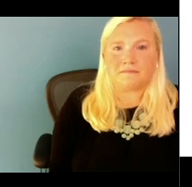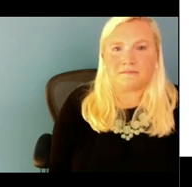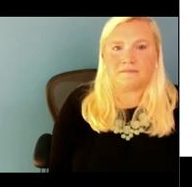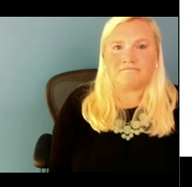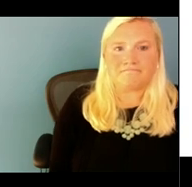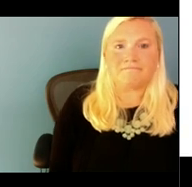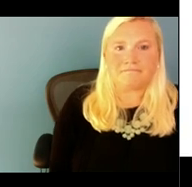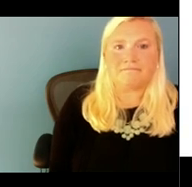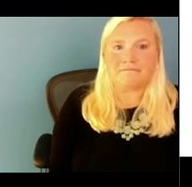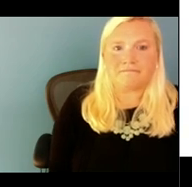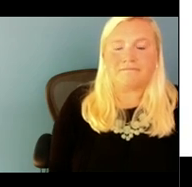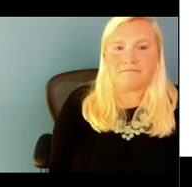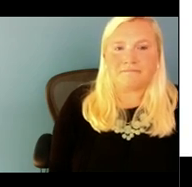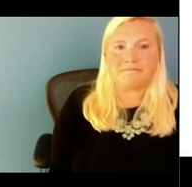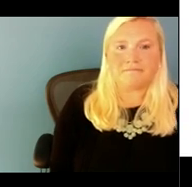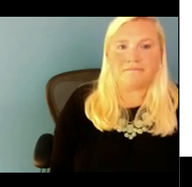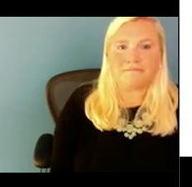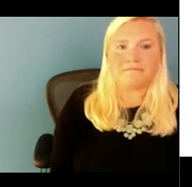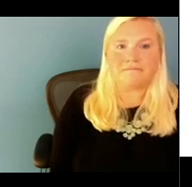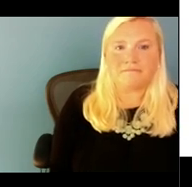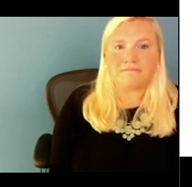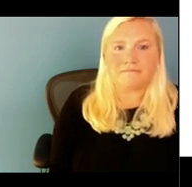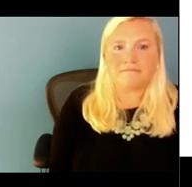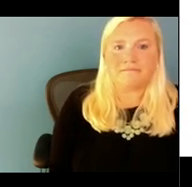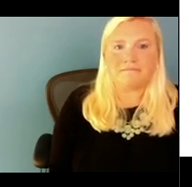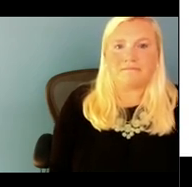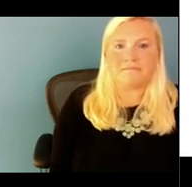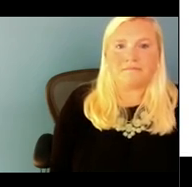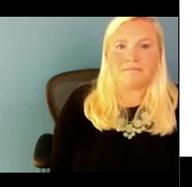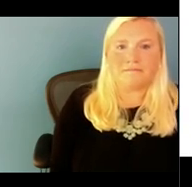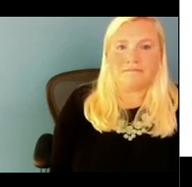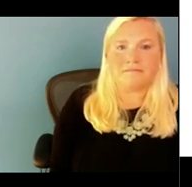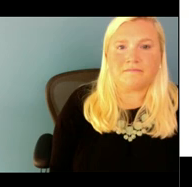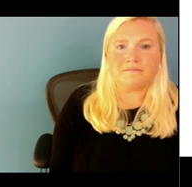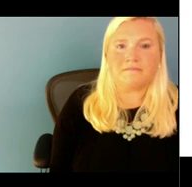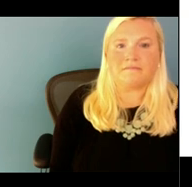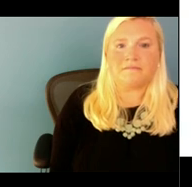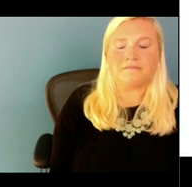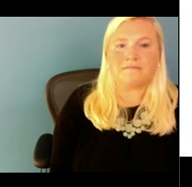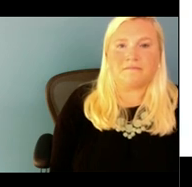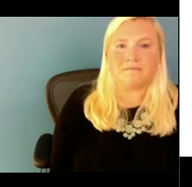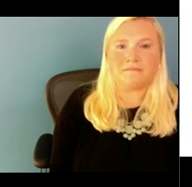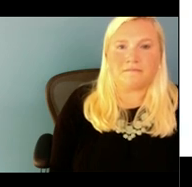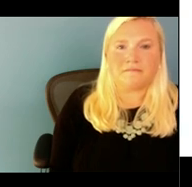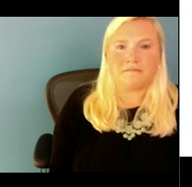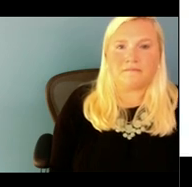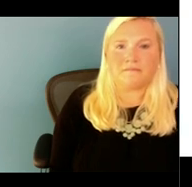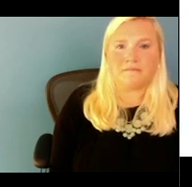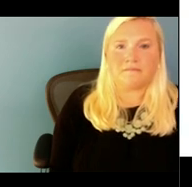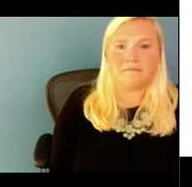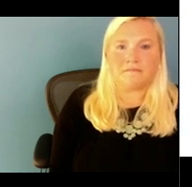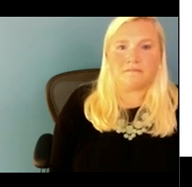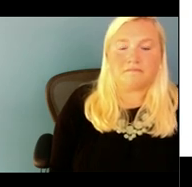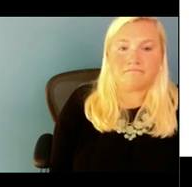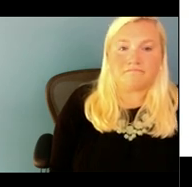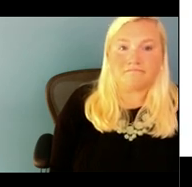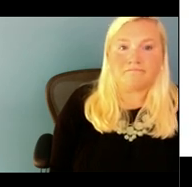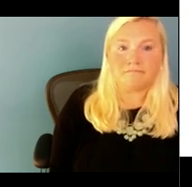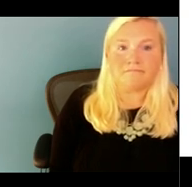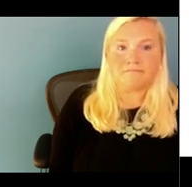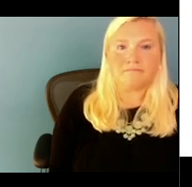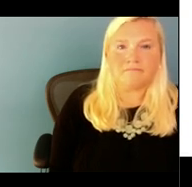clinical levels of social anxiety, probably due to the stuttering. It could be due to other things in their lives.